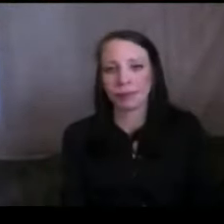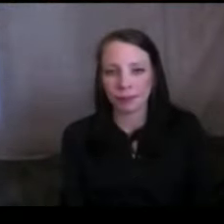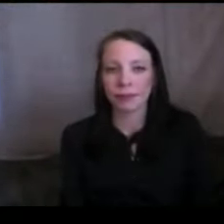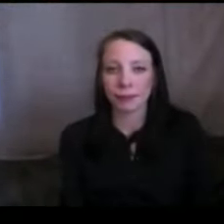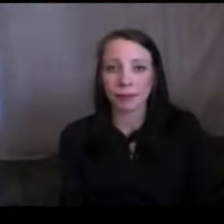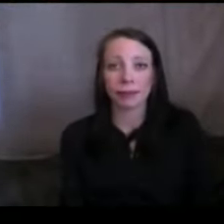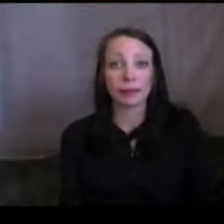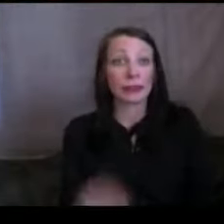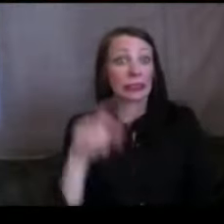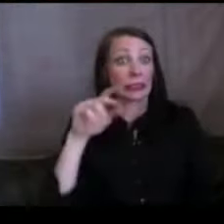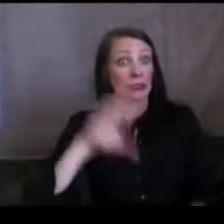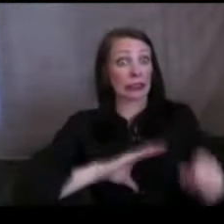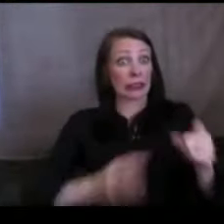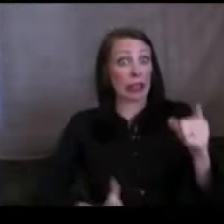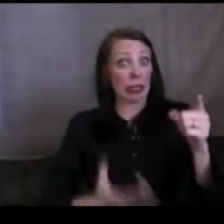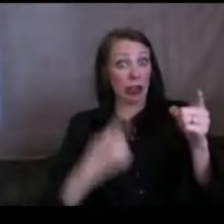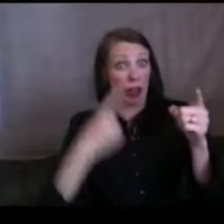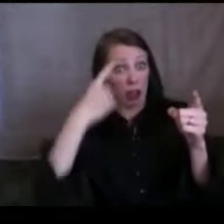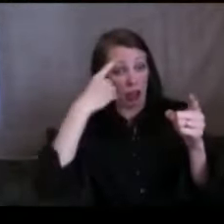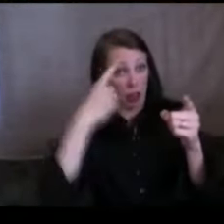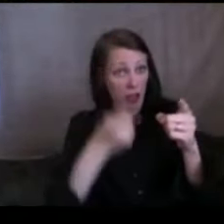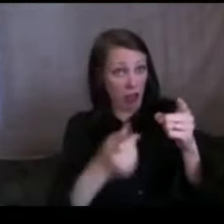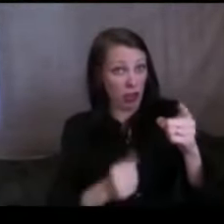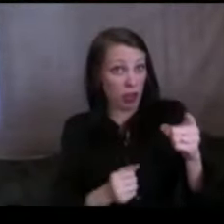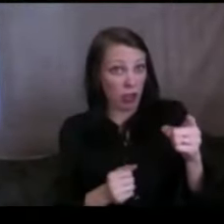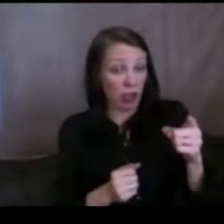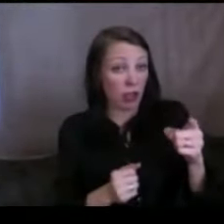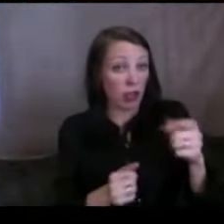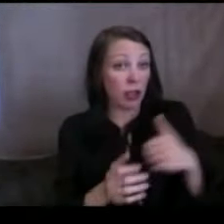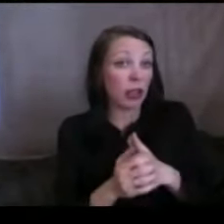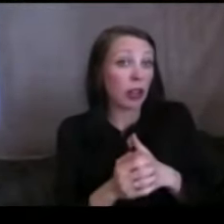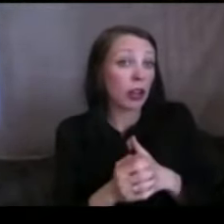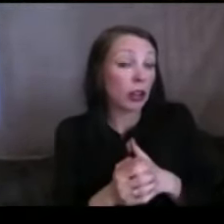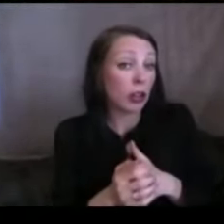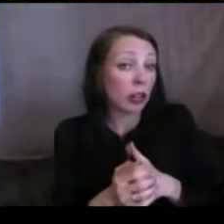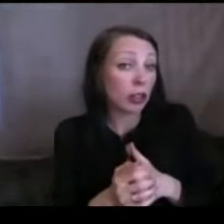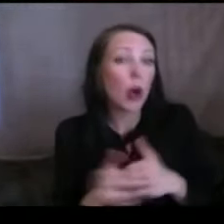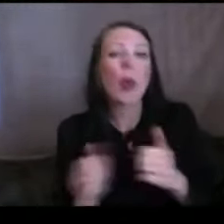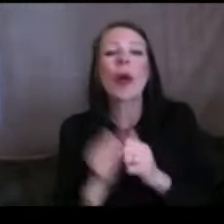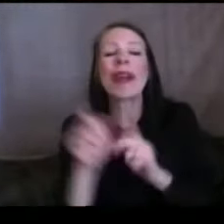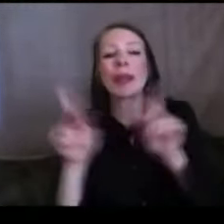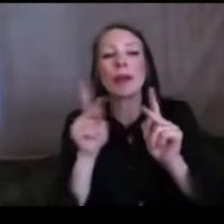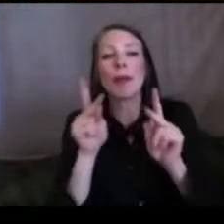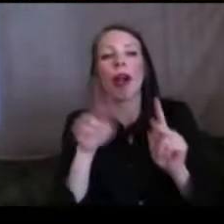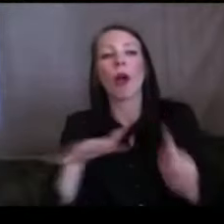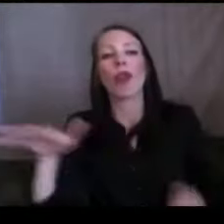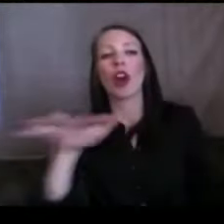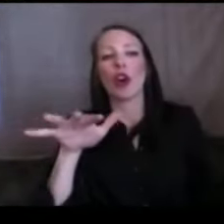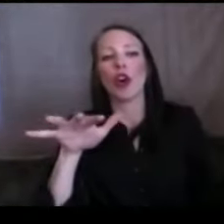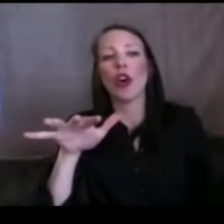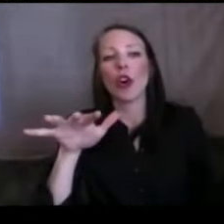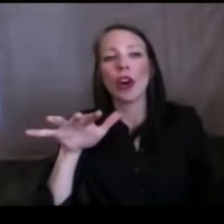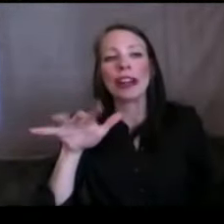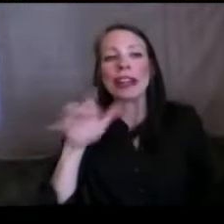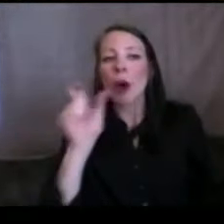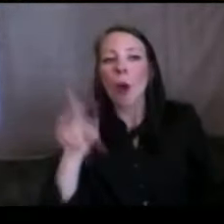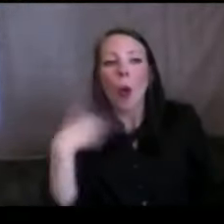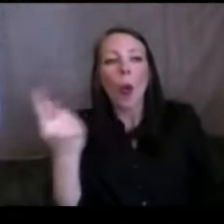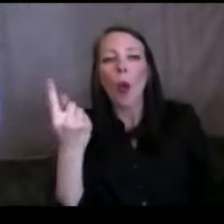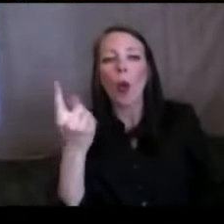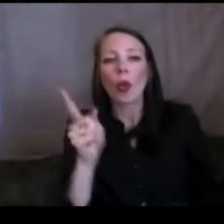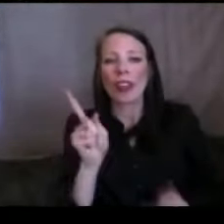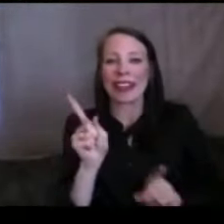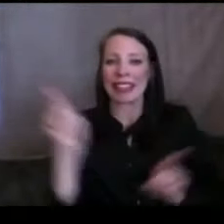Trung, any thoughts? Yeah, so on my opinion is with the people out there, it's not just this guy we